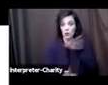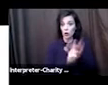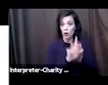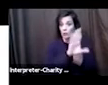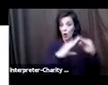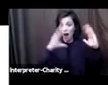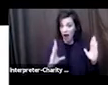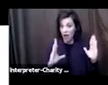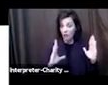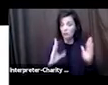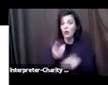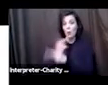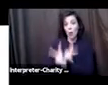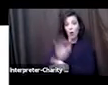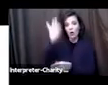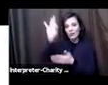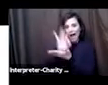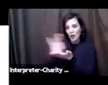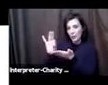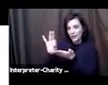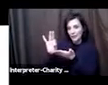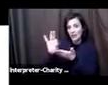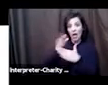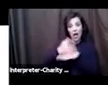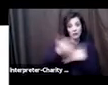9 weeks and then you ship them back to us.